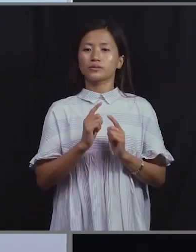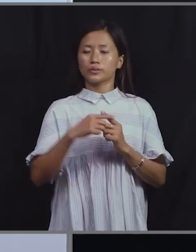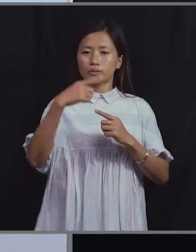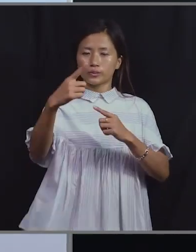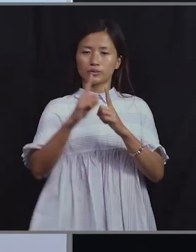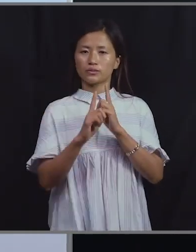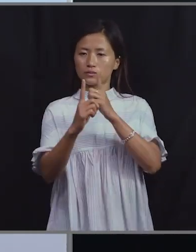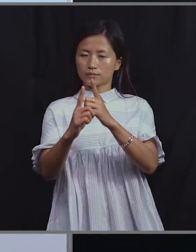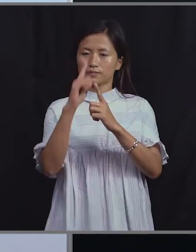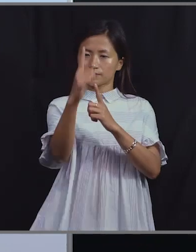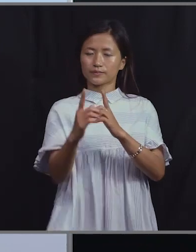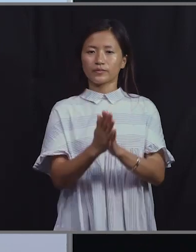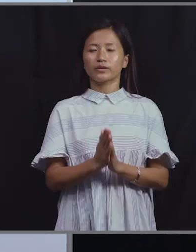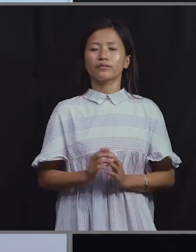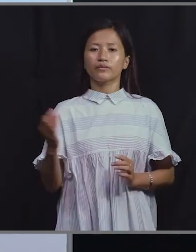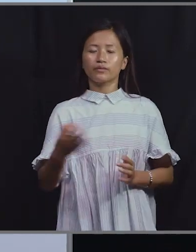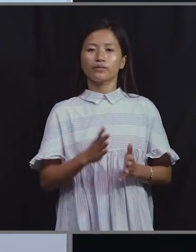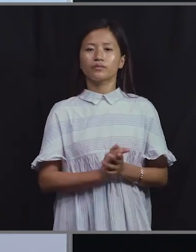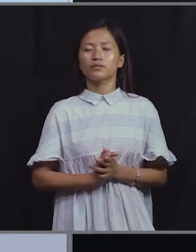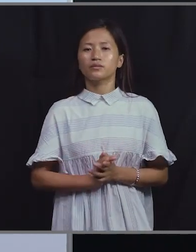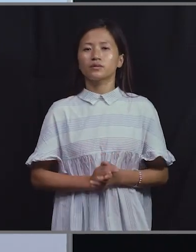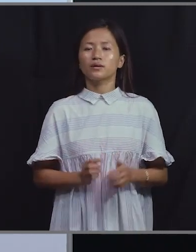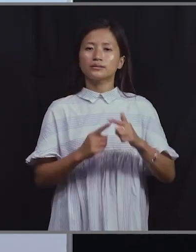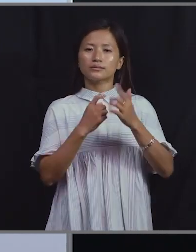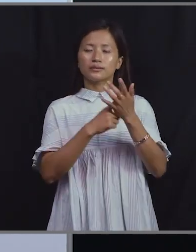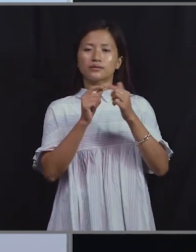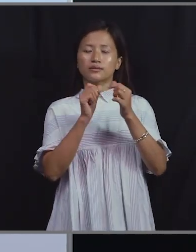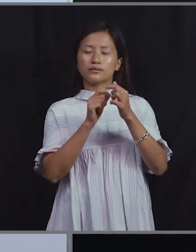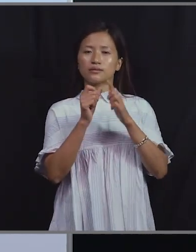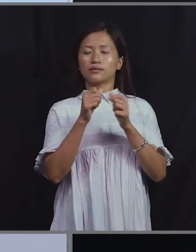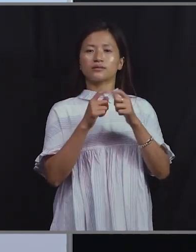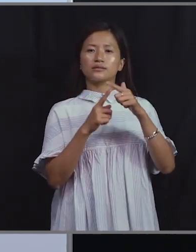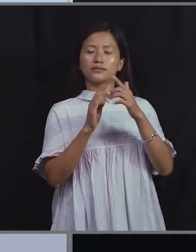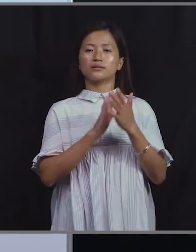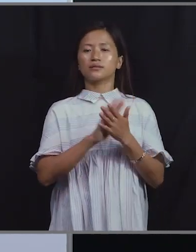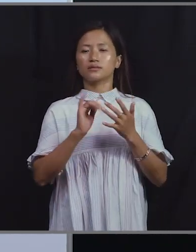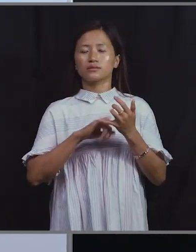Towards a New Trade